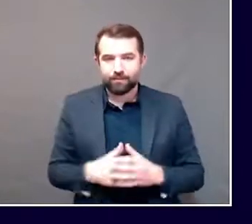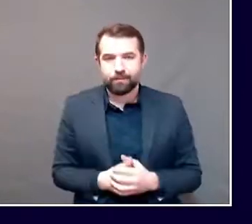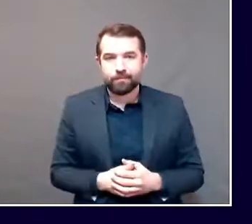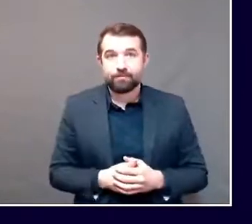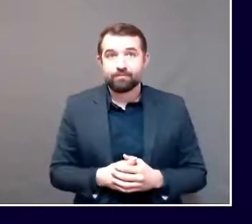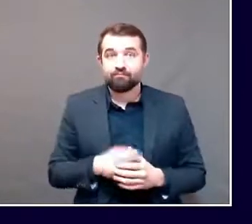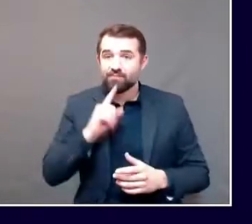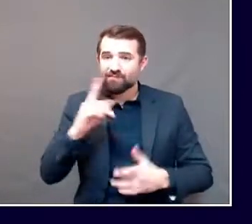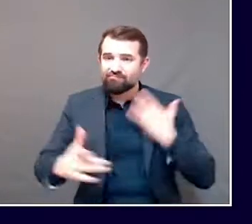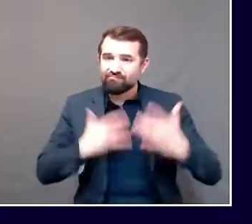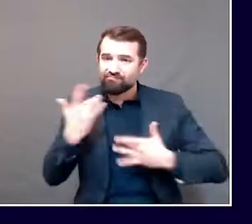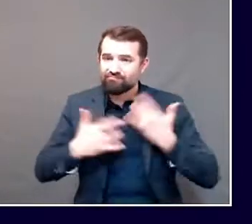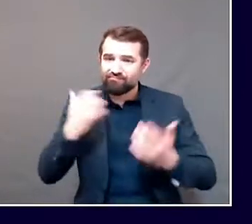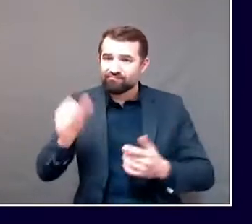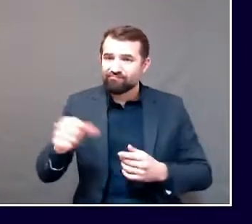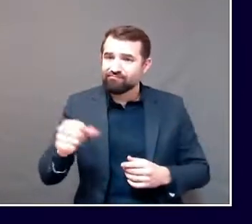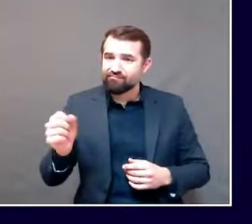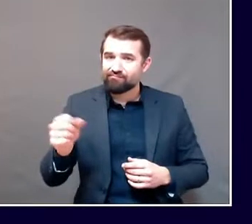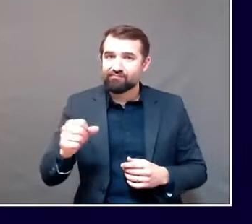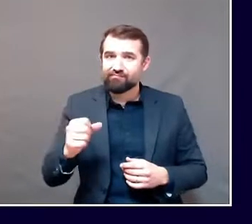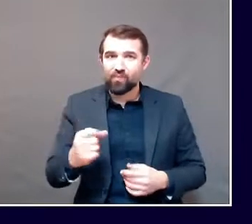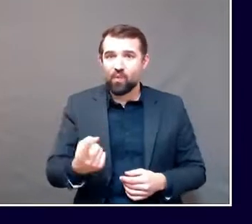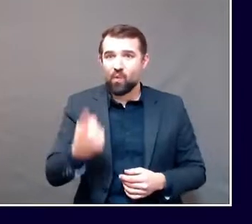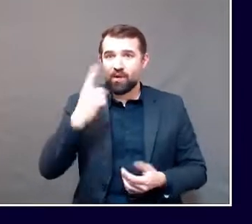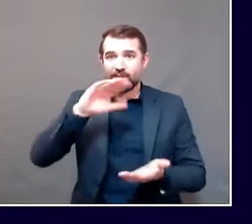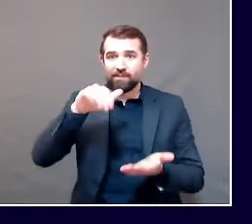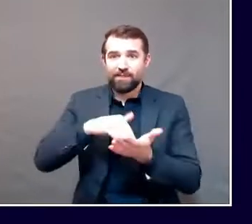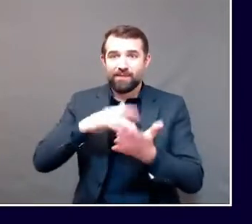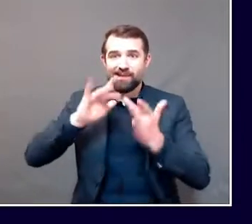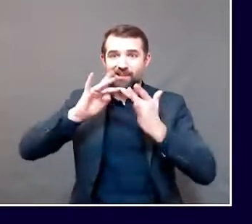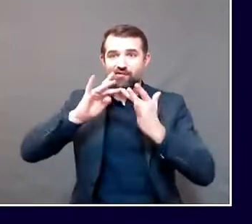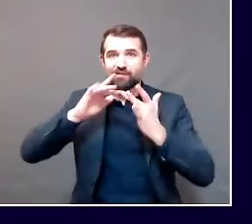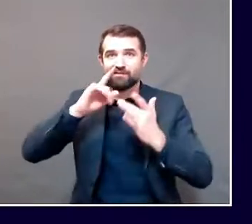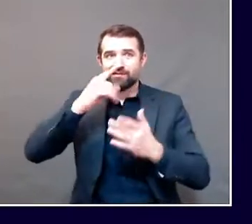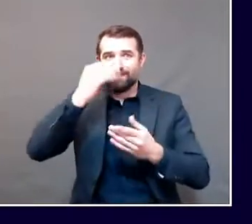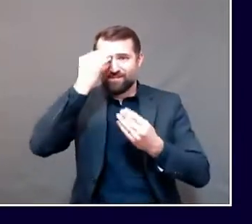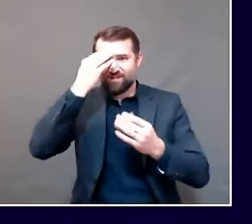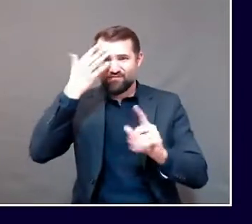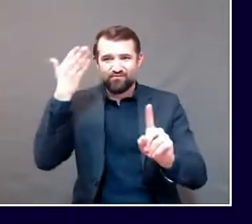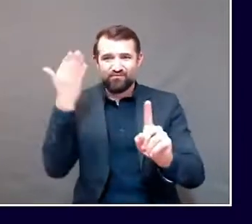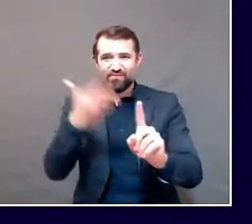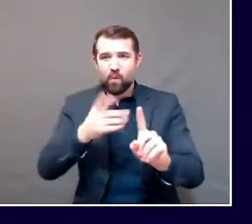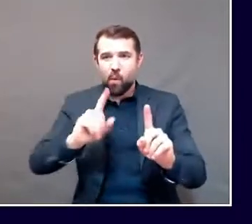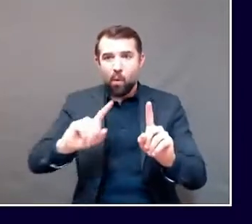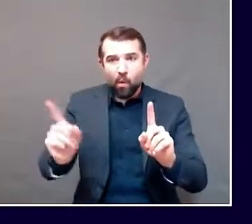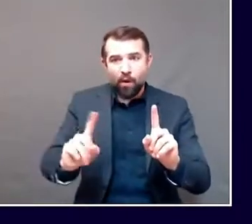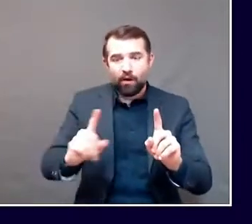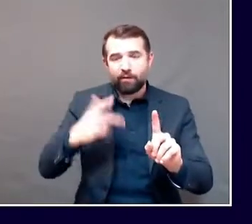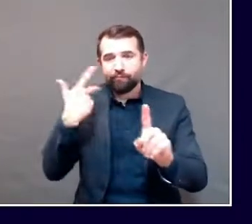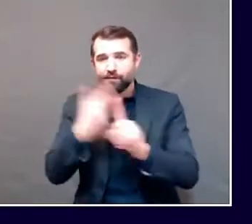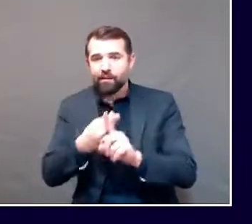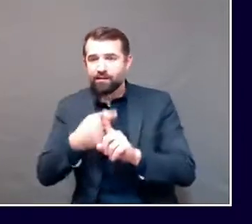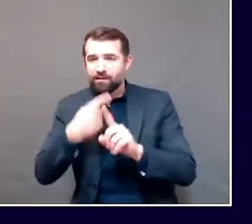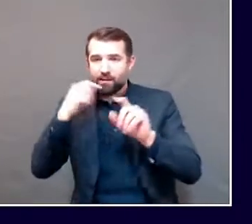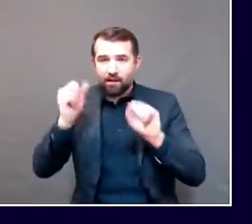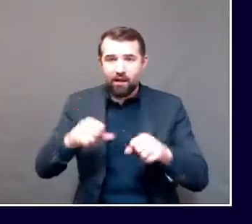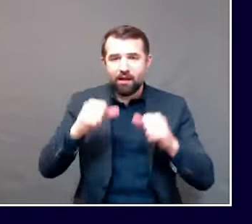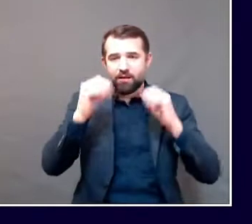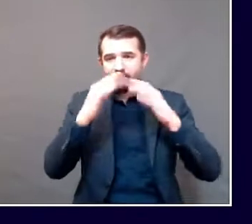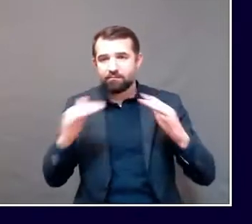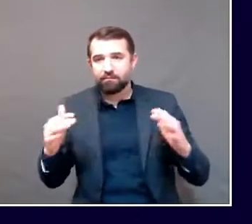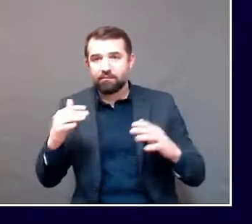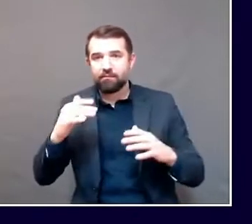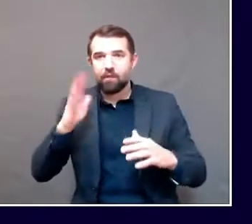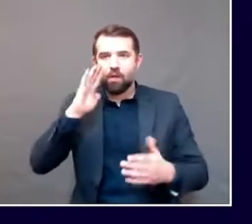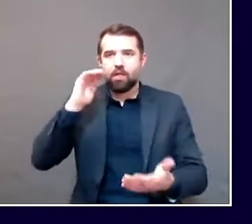for folks to go and find a place and a time to be vaccinated, I don't want to oversell it. It'll be helpful, but it's not going to be